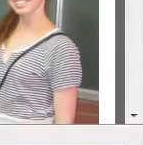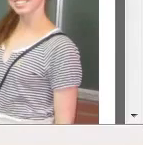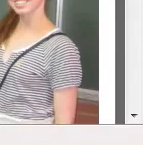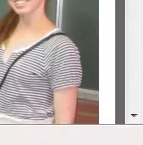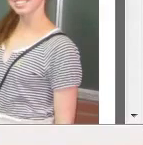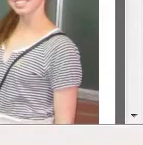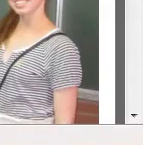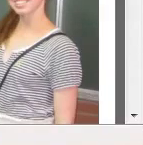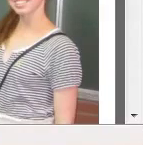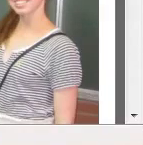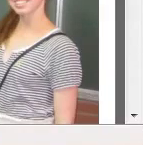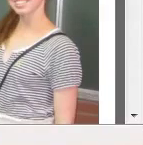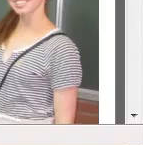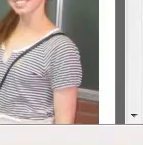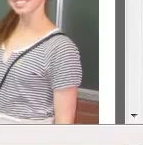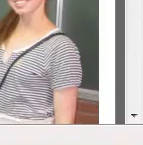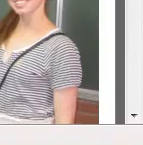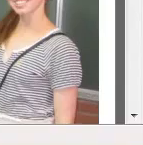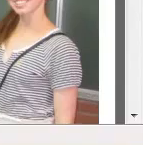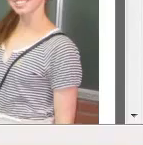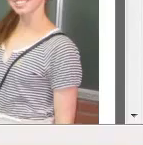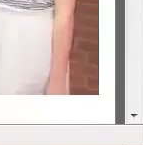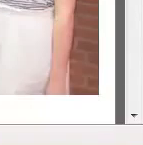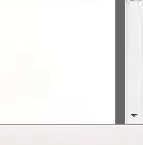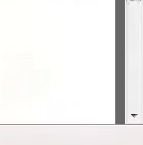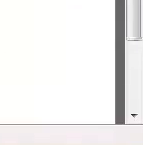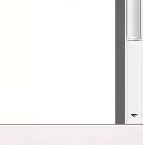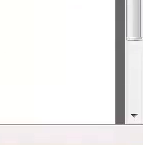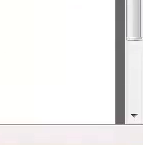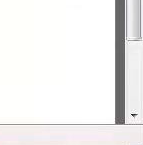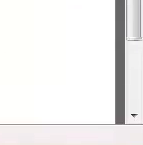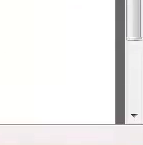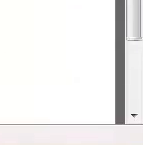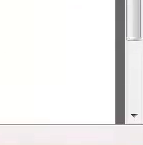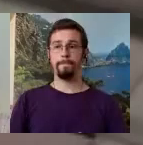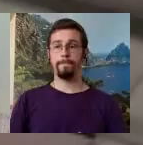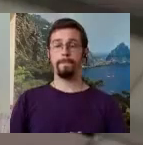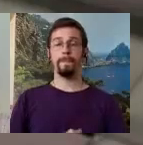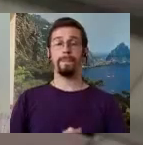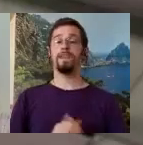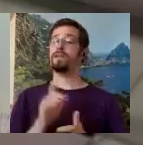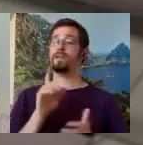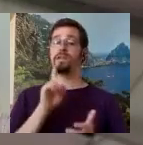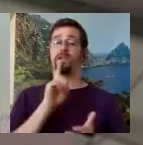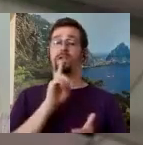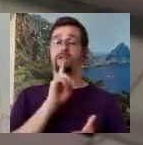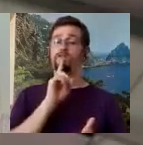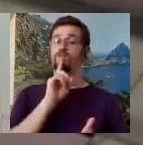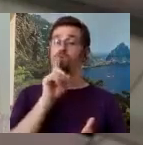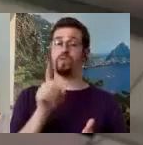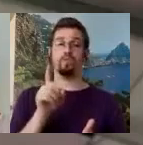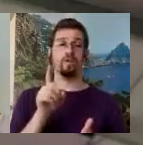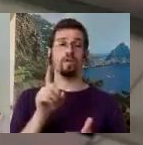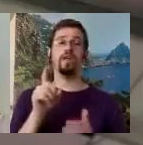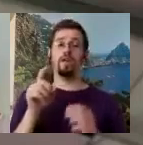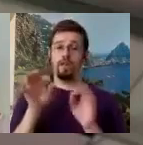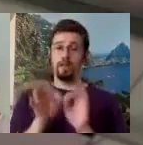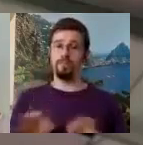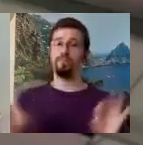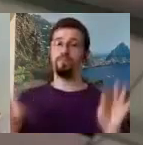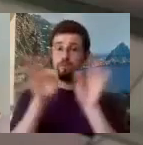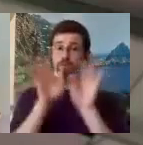and what sort of aspects they like about signwriting. So these are sort of the pictures that